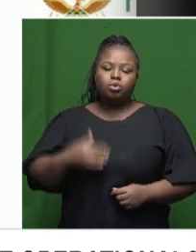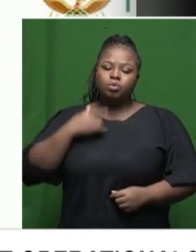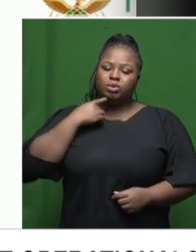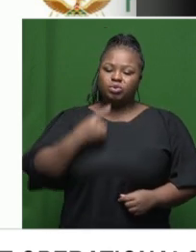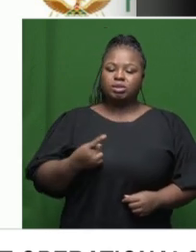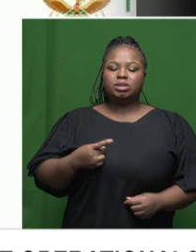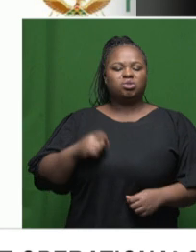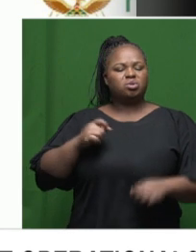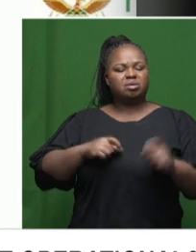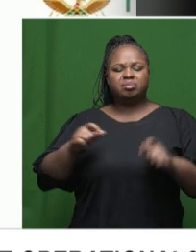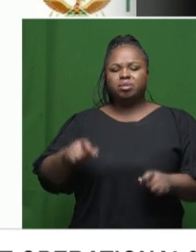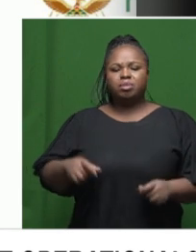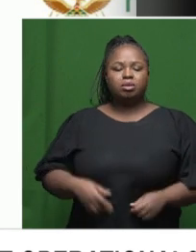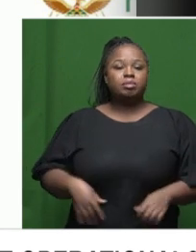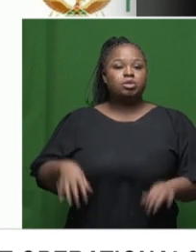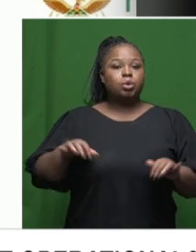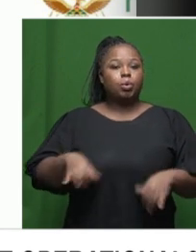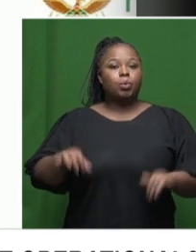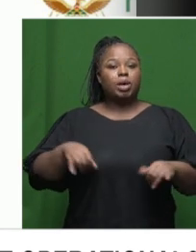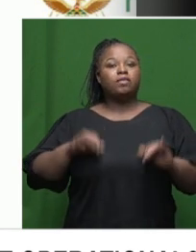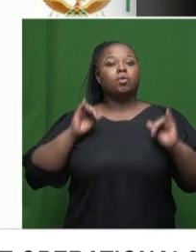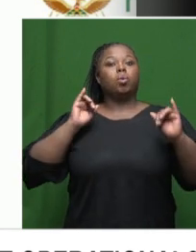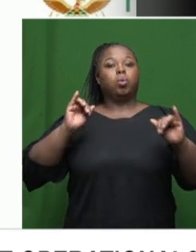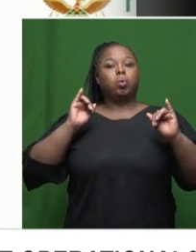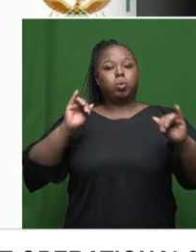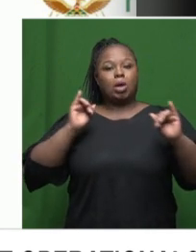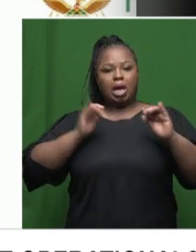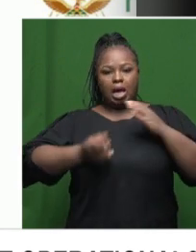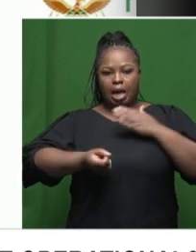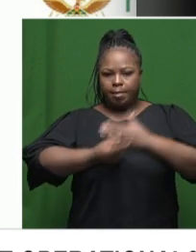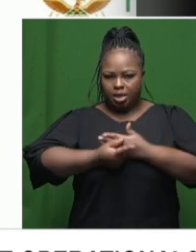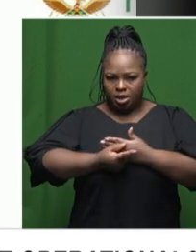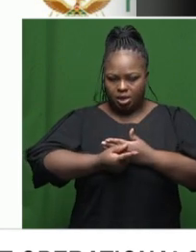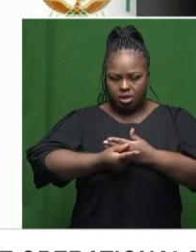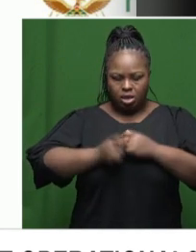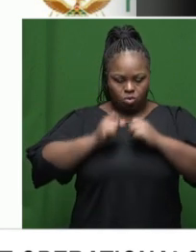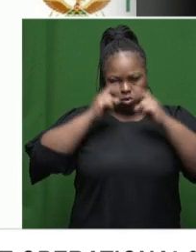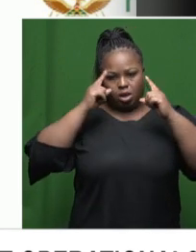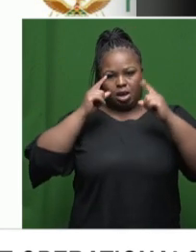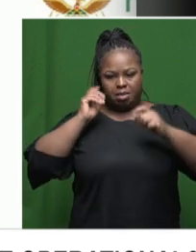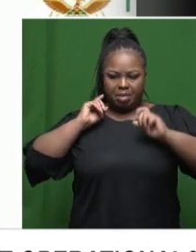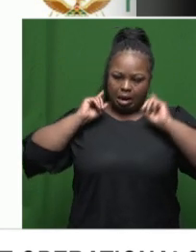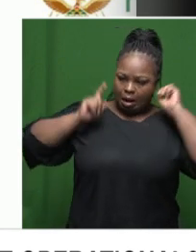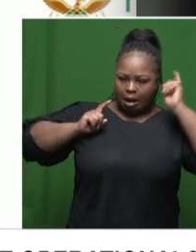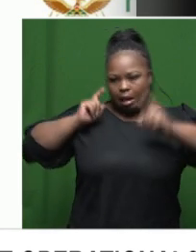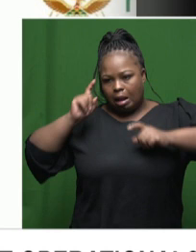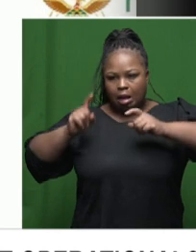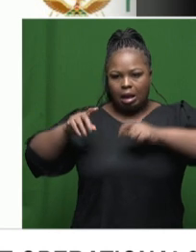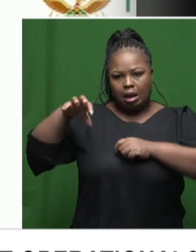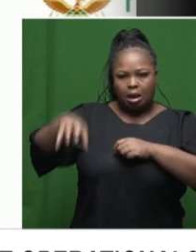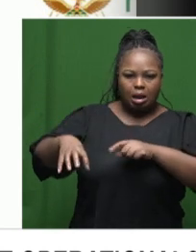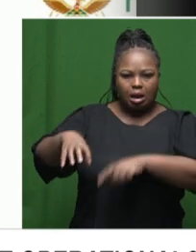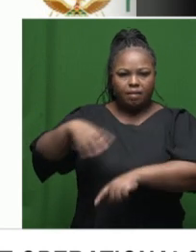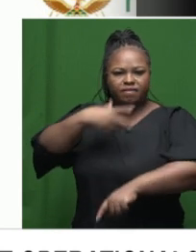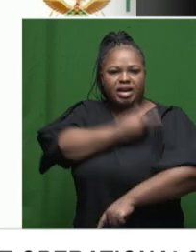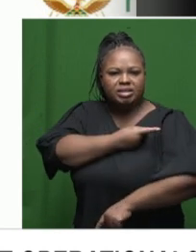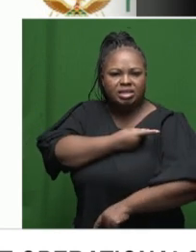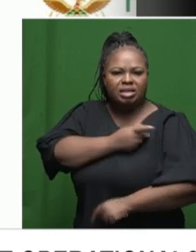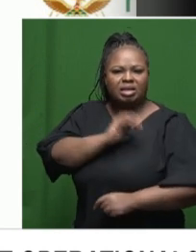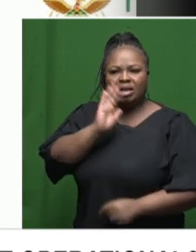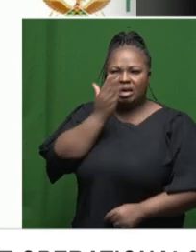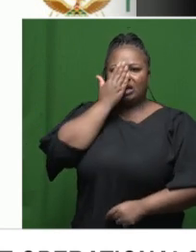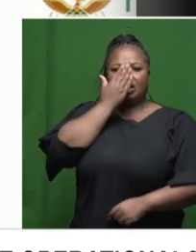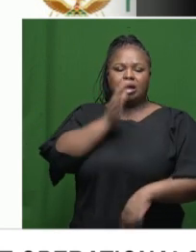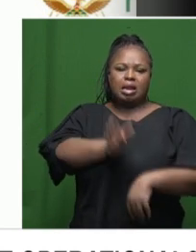we don't have to wait for the worst situation in order to wake up and run to our vaccination site, so we can protect